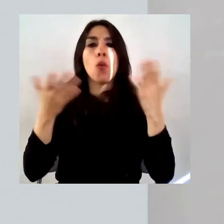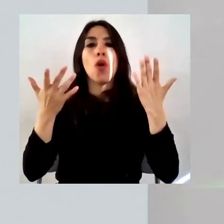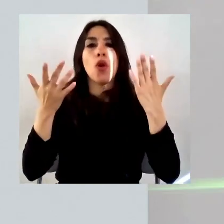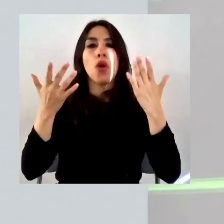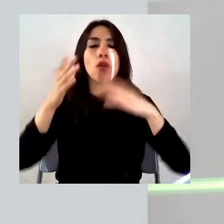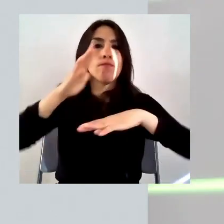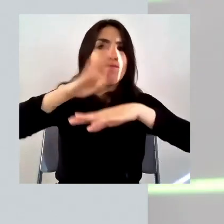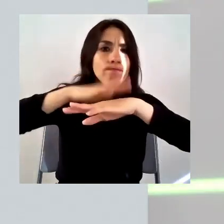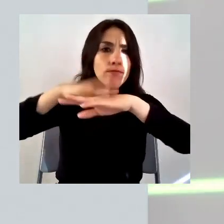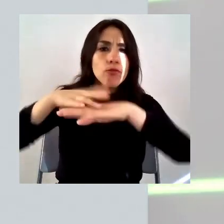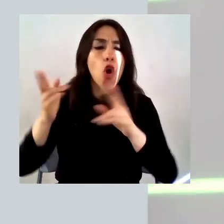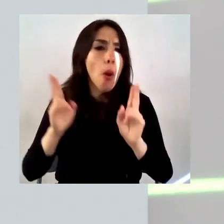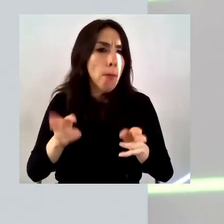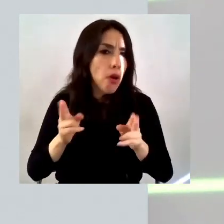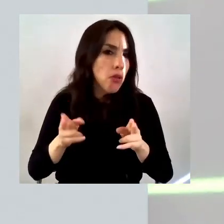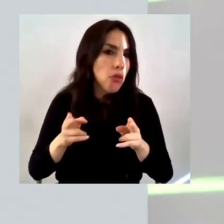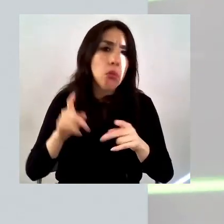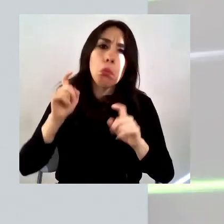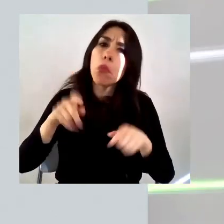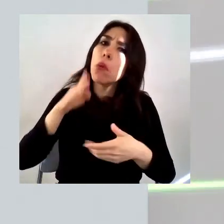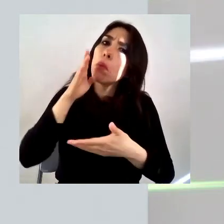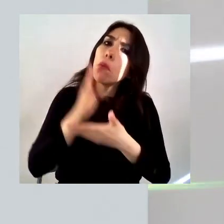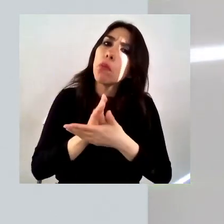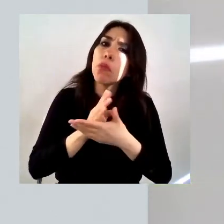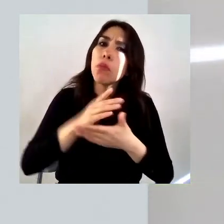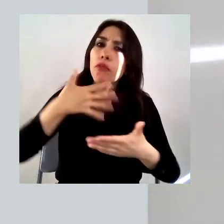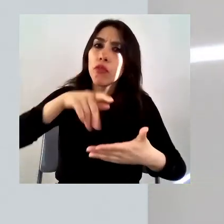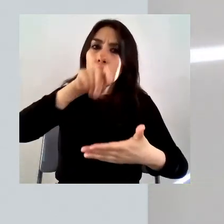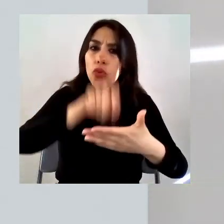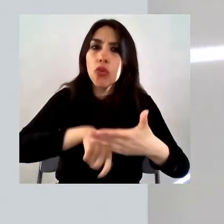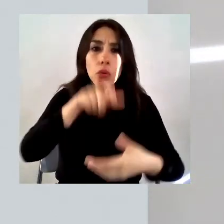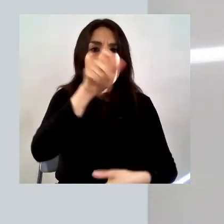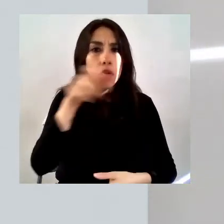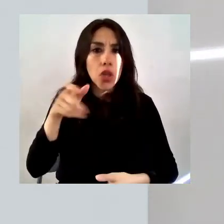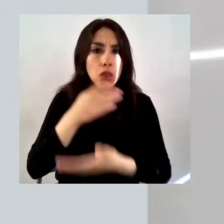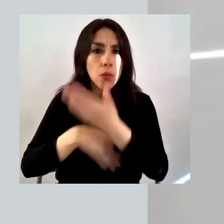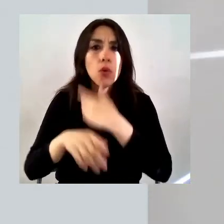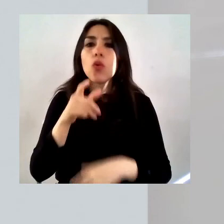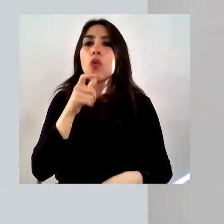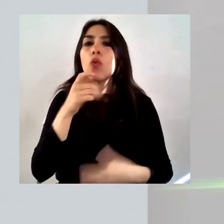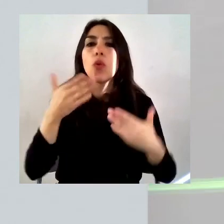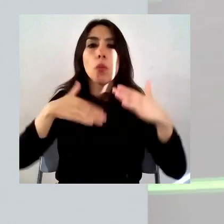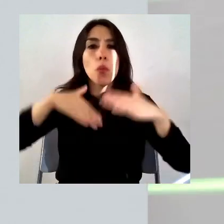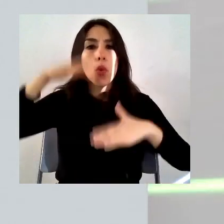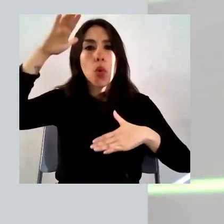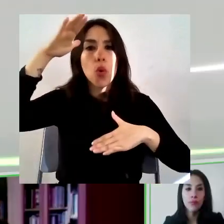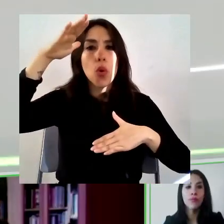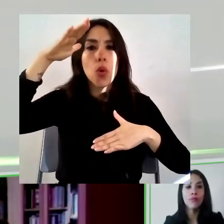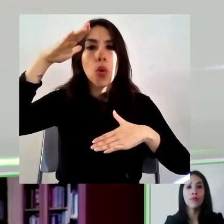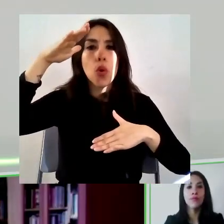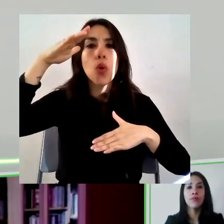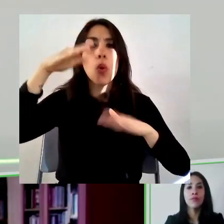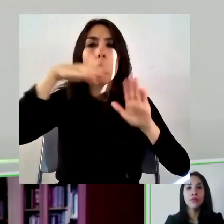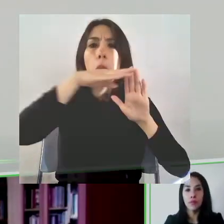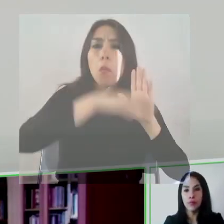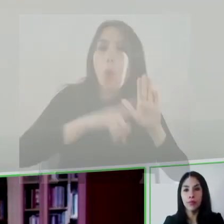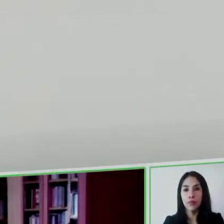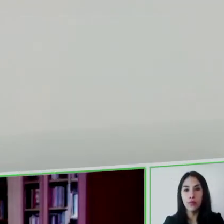traditional "you should hire people with disability" messages that have the most and least impact?